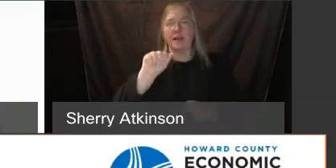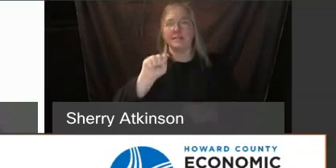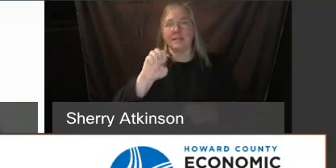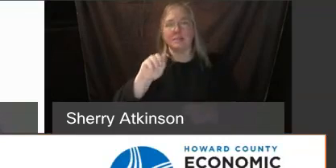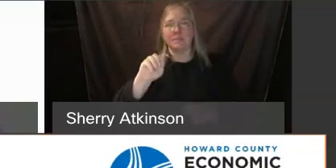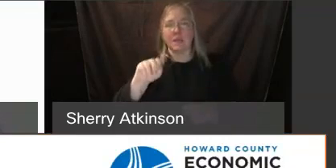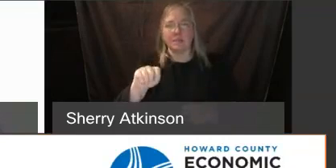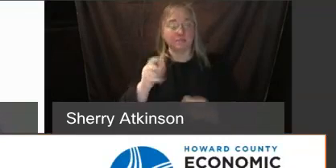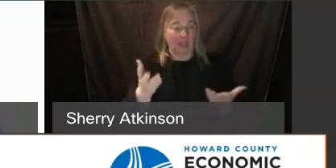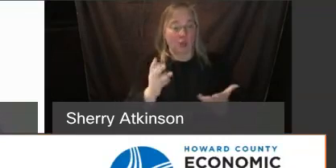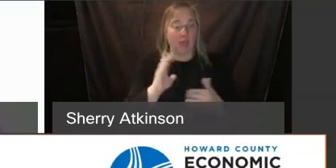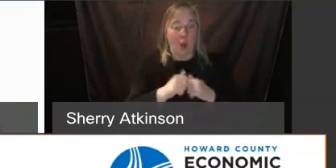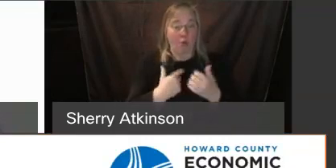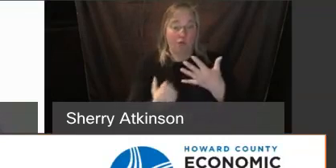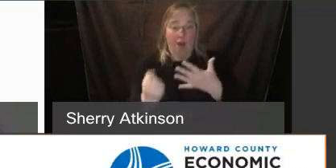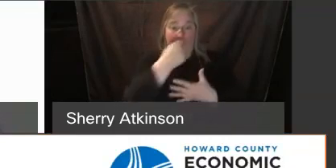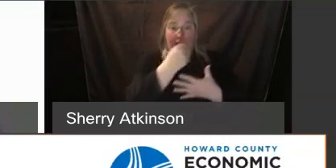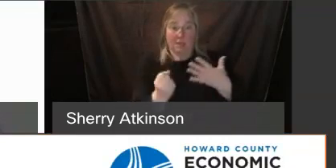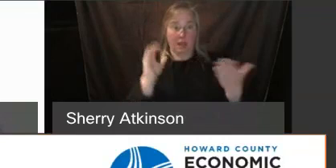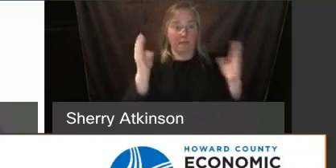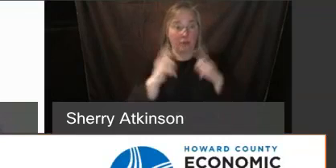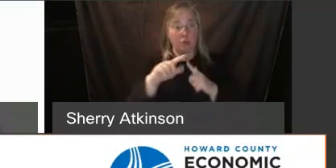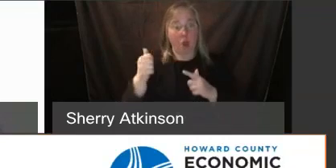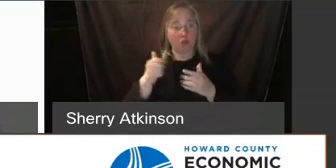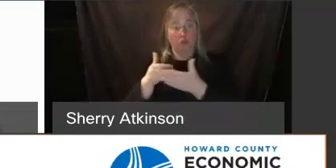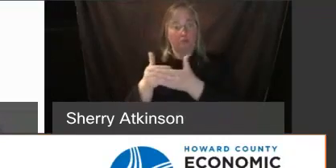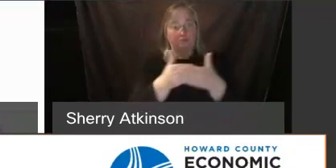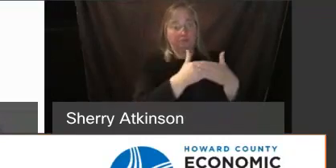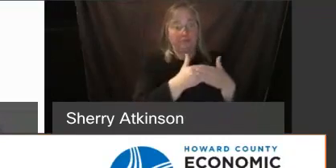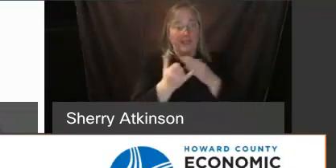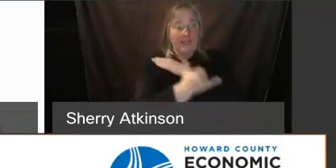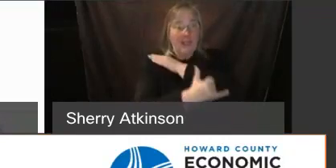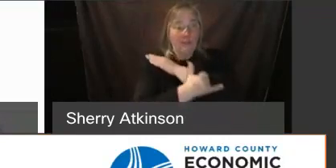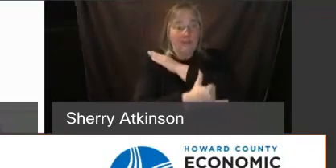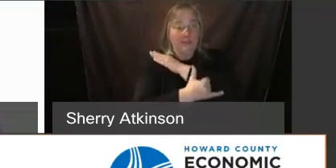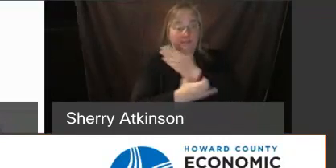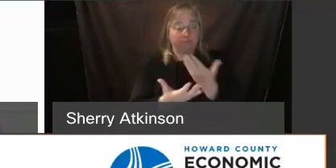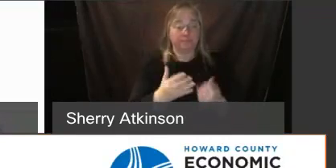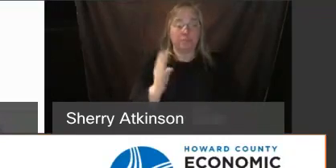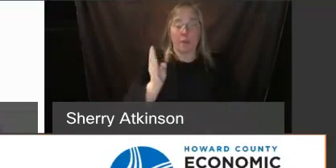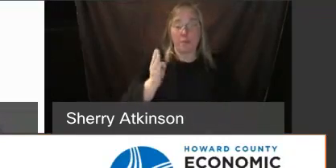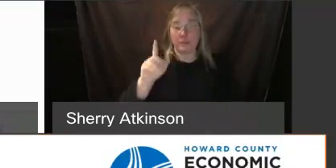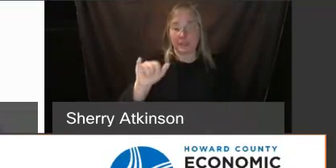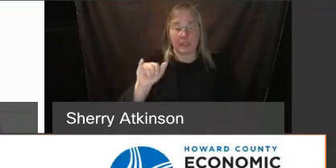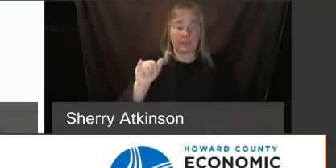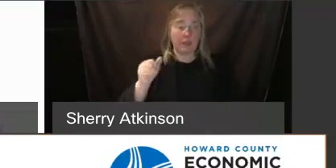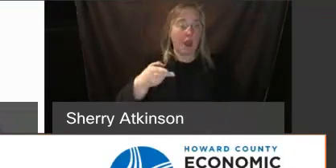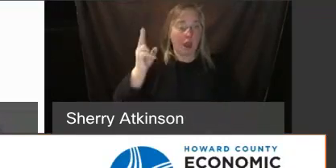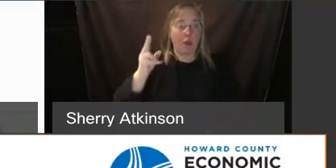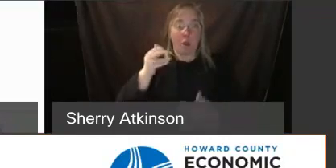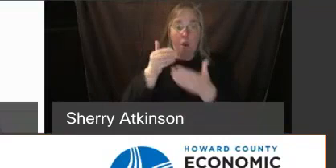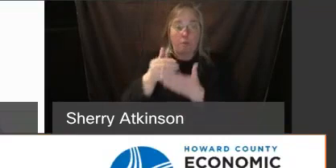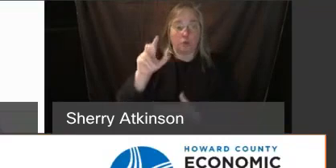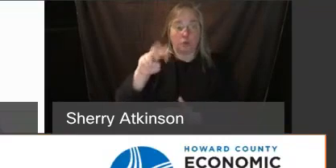terms of our other neighboring counties. Baltimore City at a high of almost